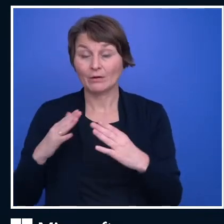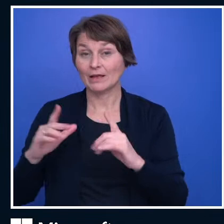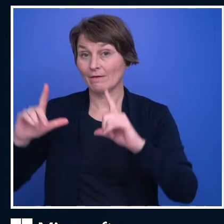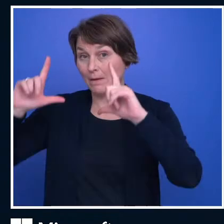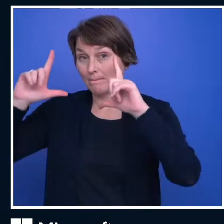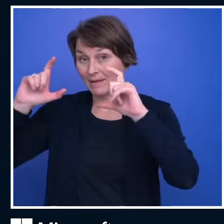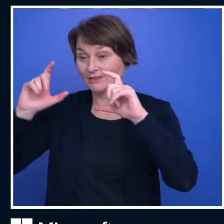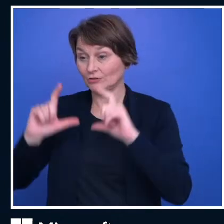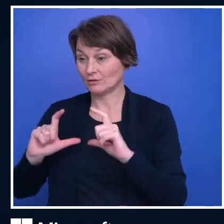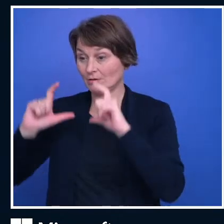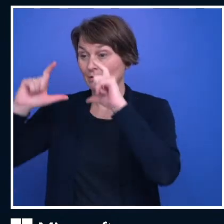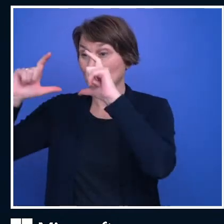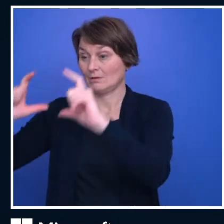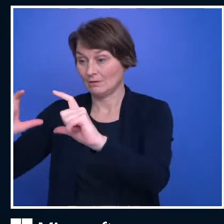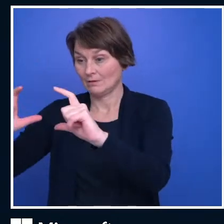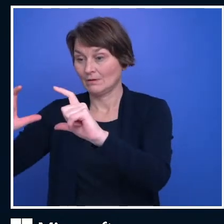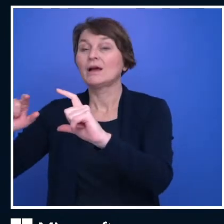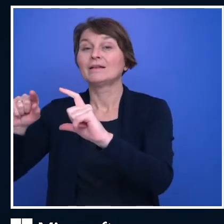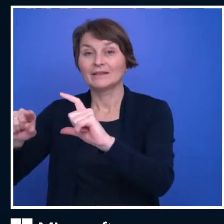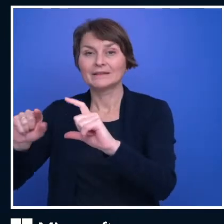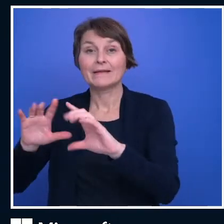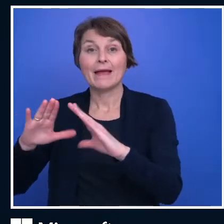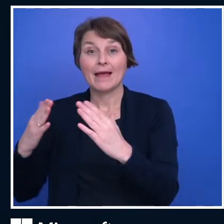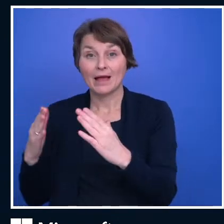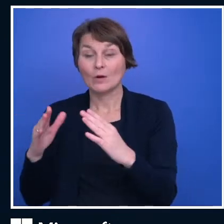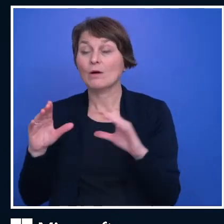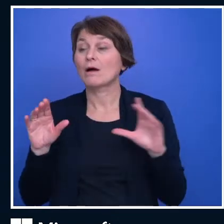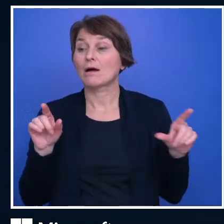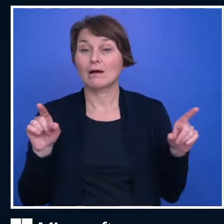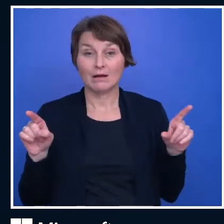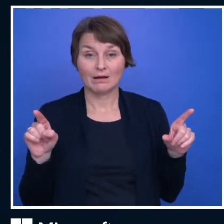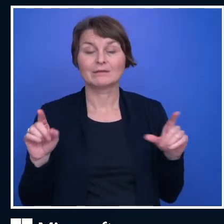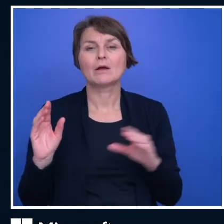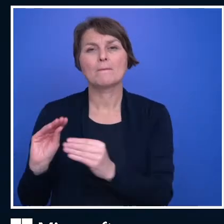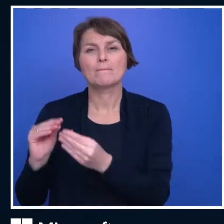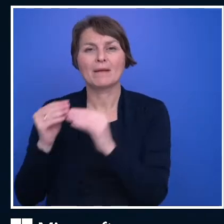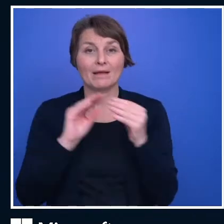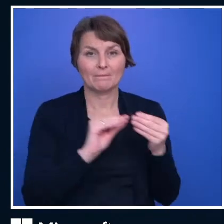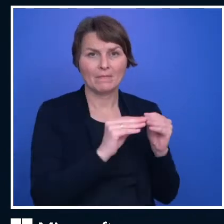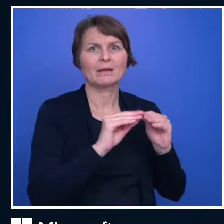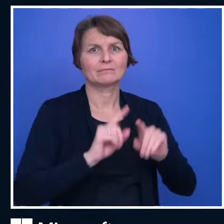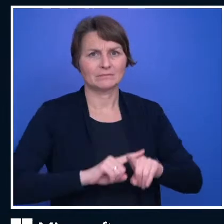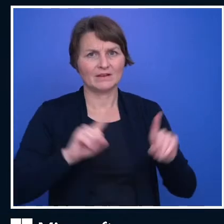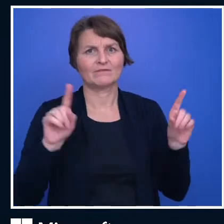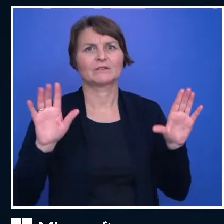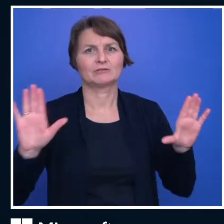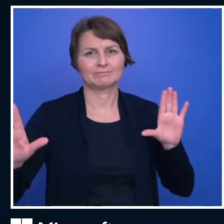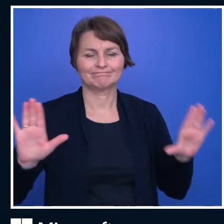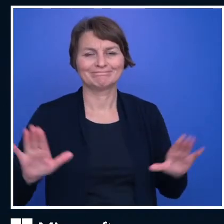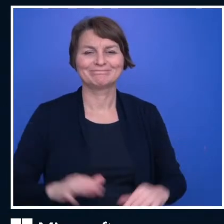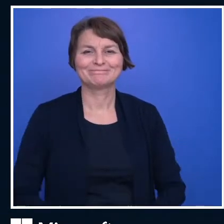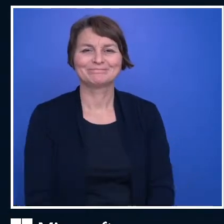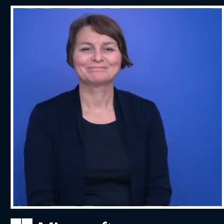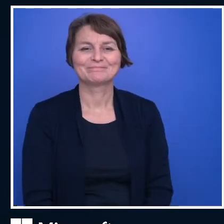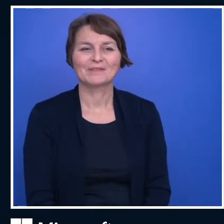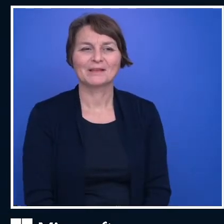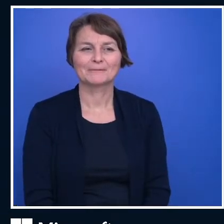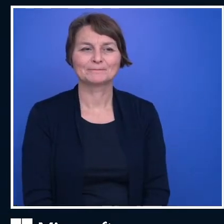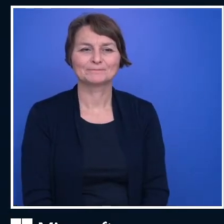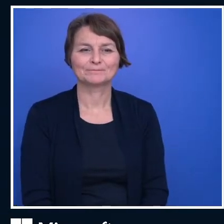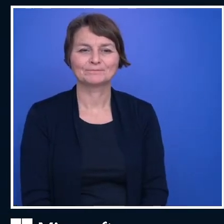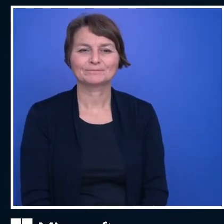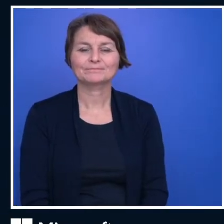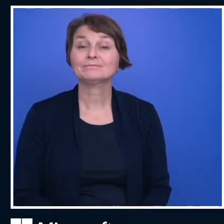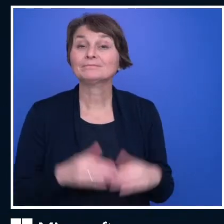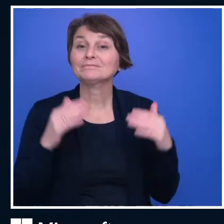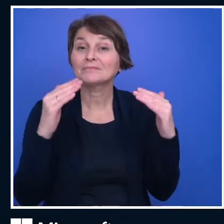the API, this would create a major difference. So let's go further. How do I use this